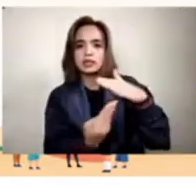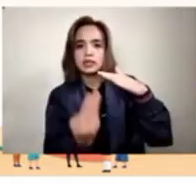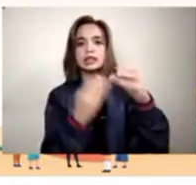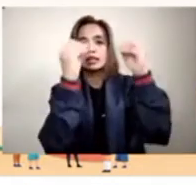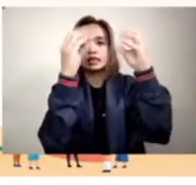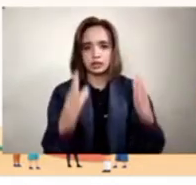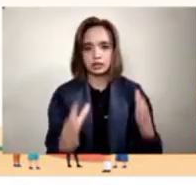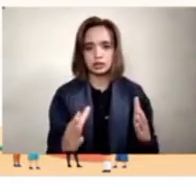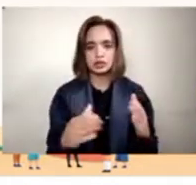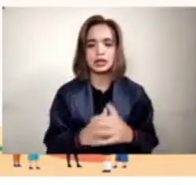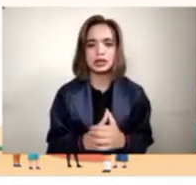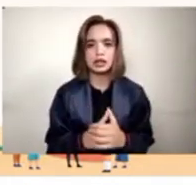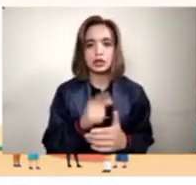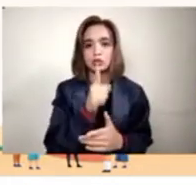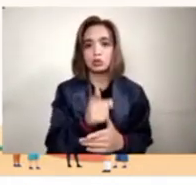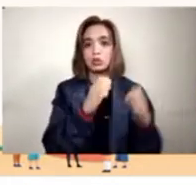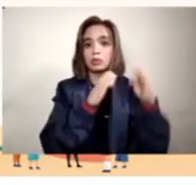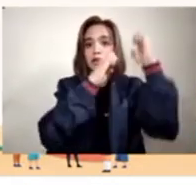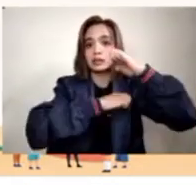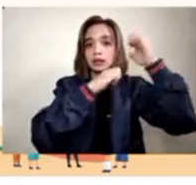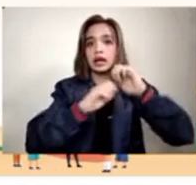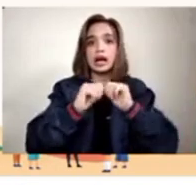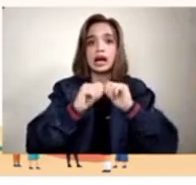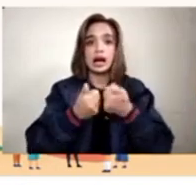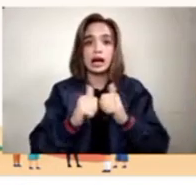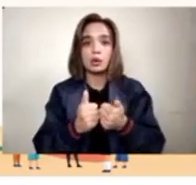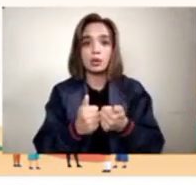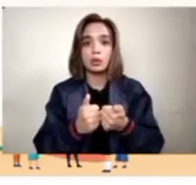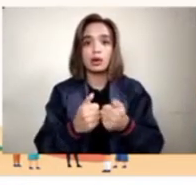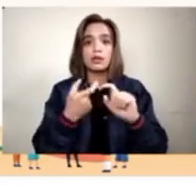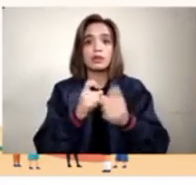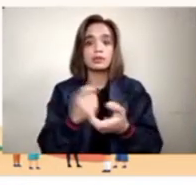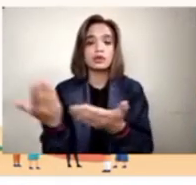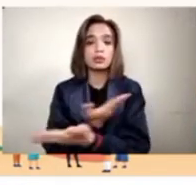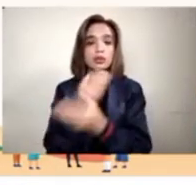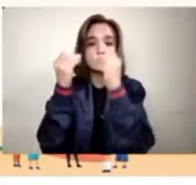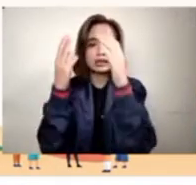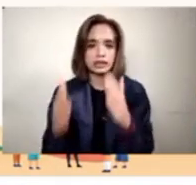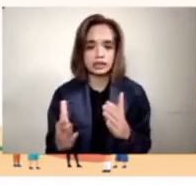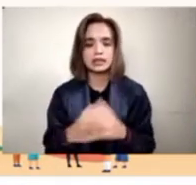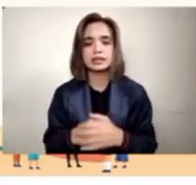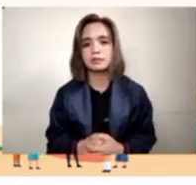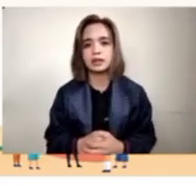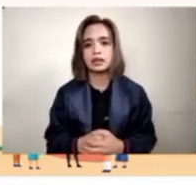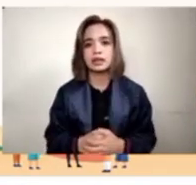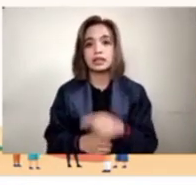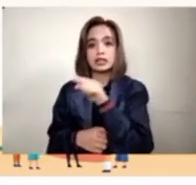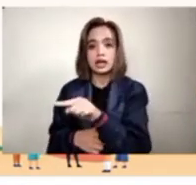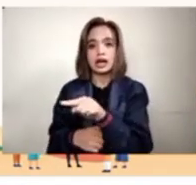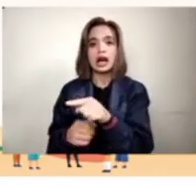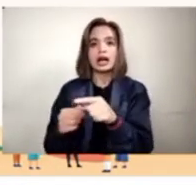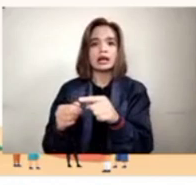basic knowledge of the teaching practice which is expected of a beginning teacher.